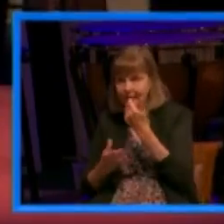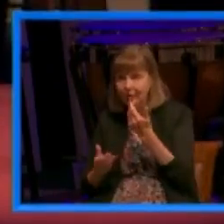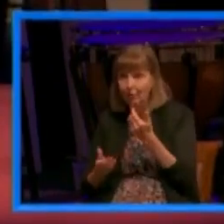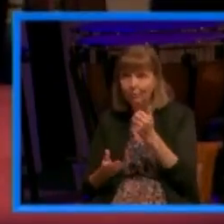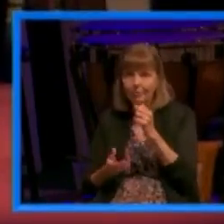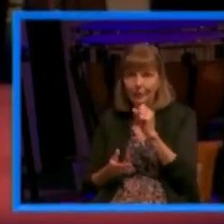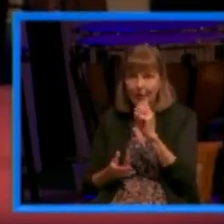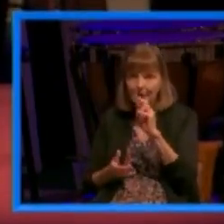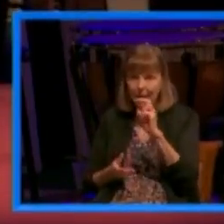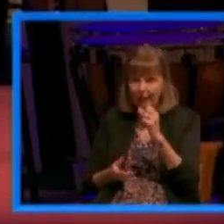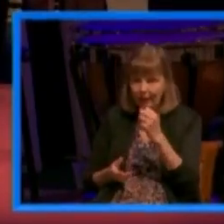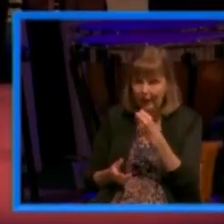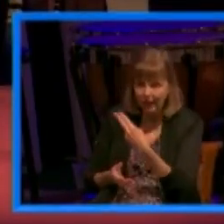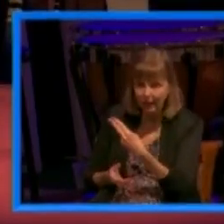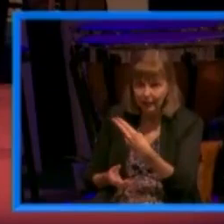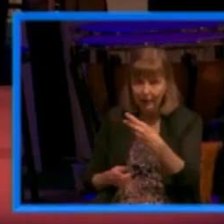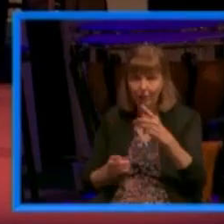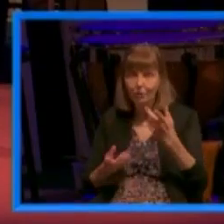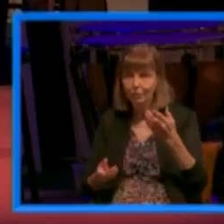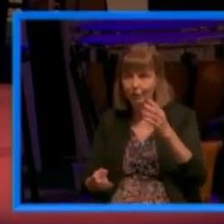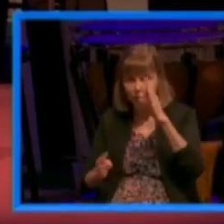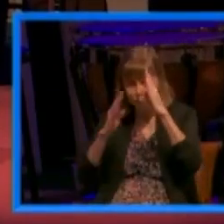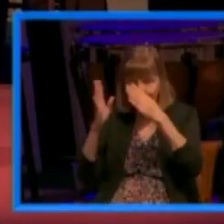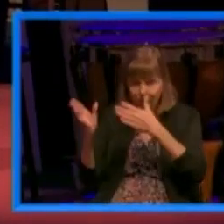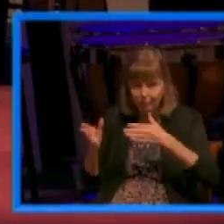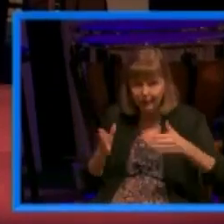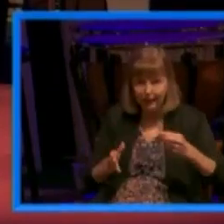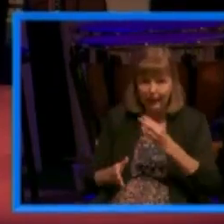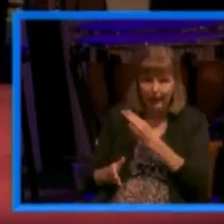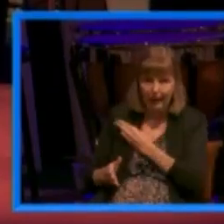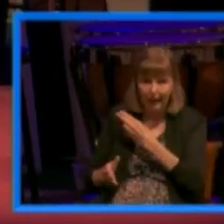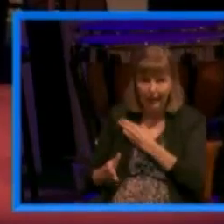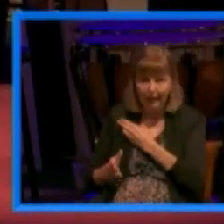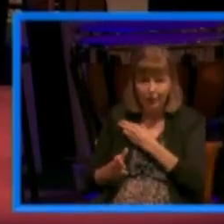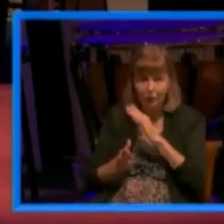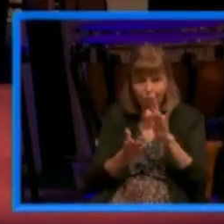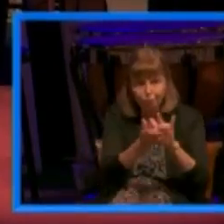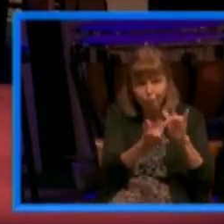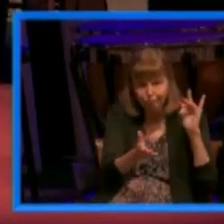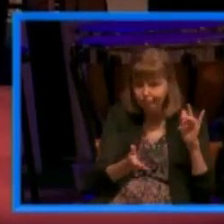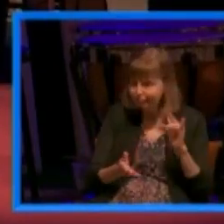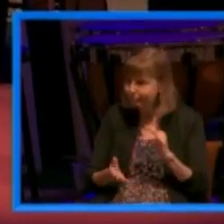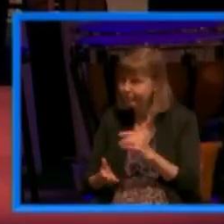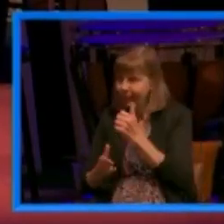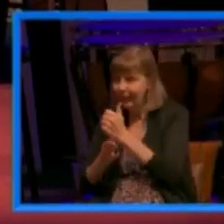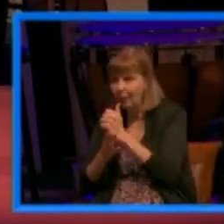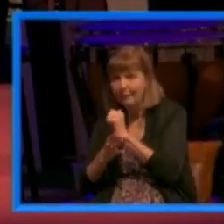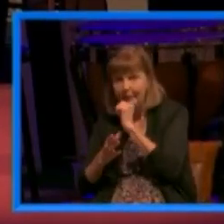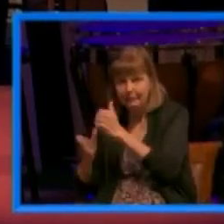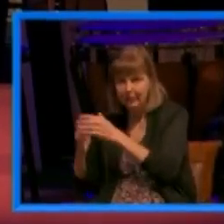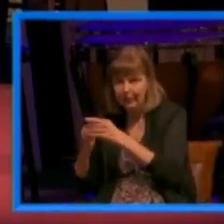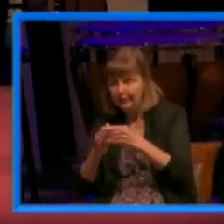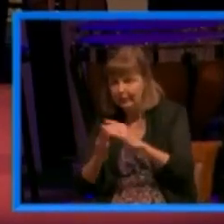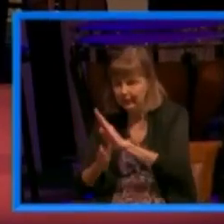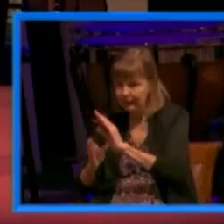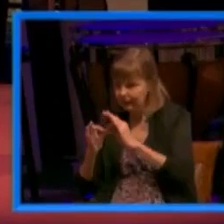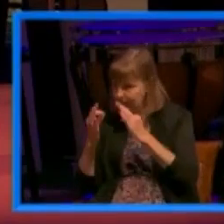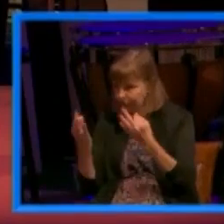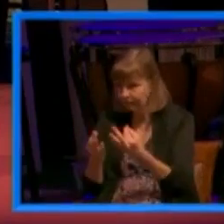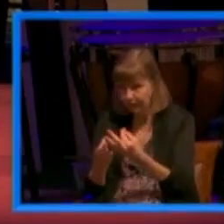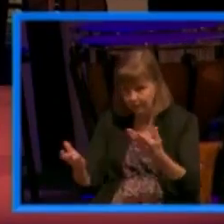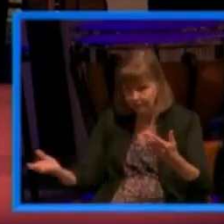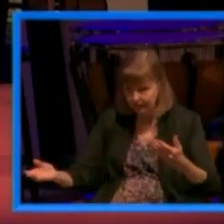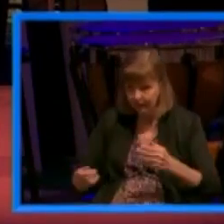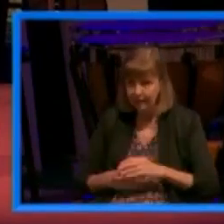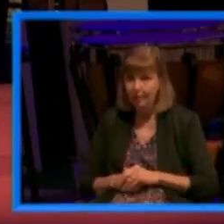not leading his family in the ways of God. We've seen all the mess you can see. But now I want you to see the Lord. Look with me to the last part of the